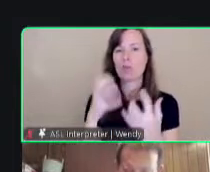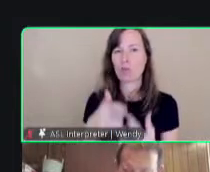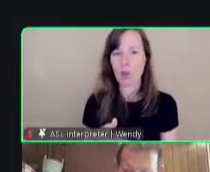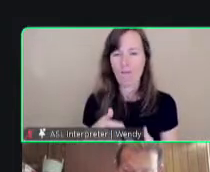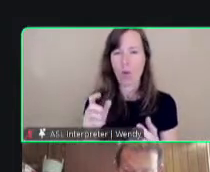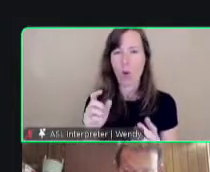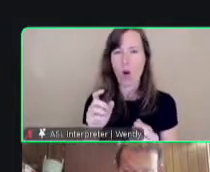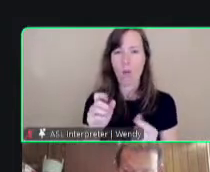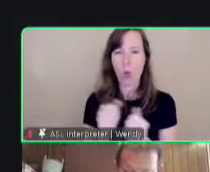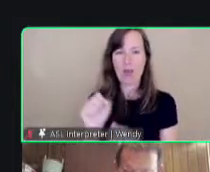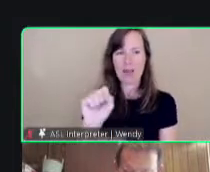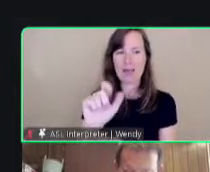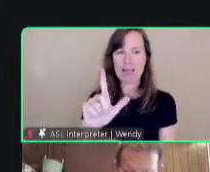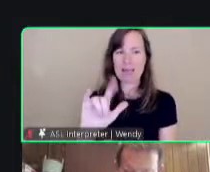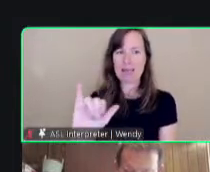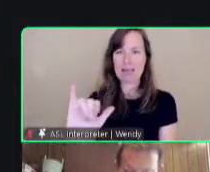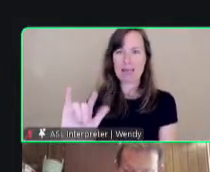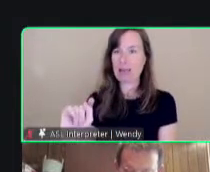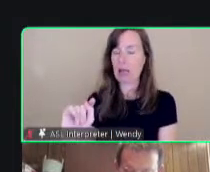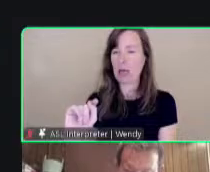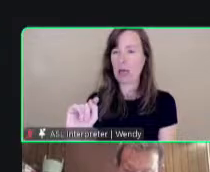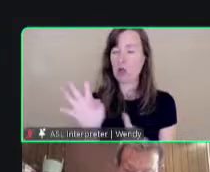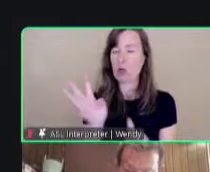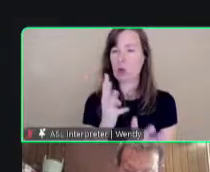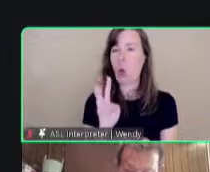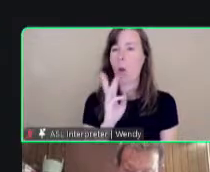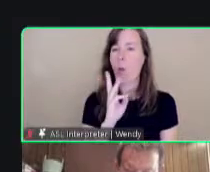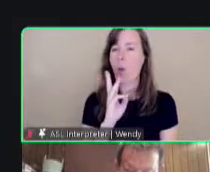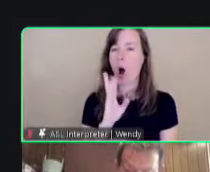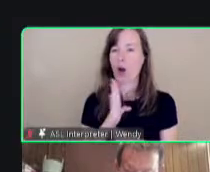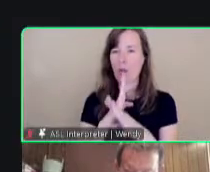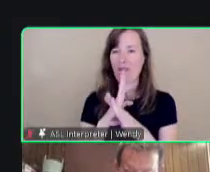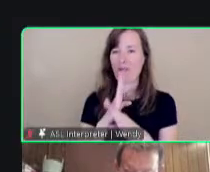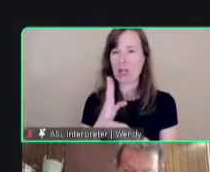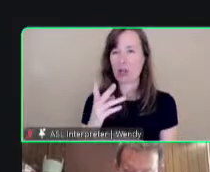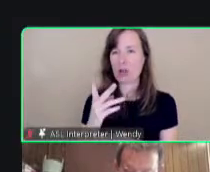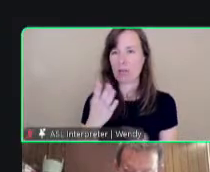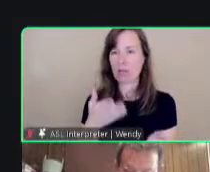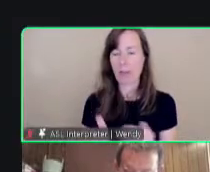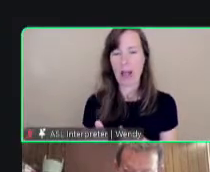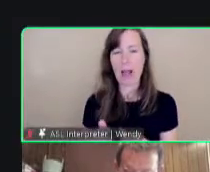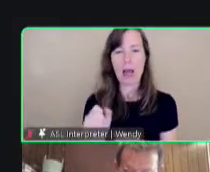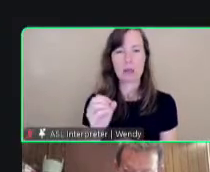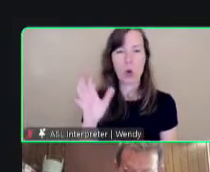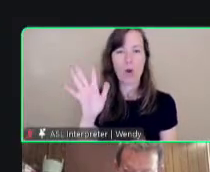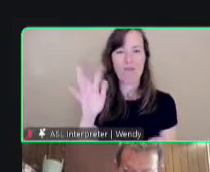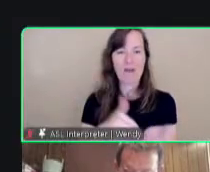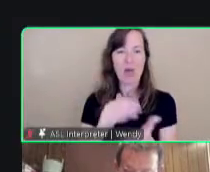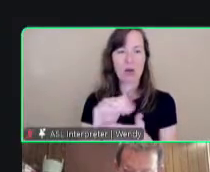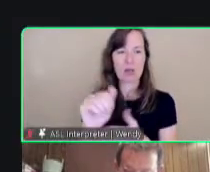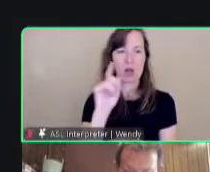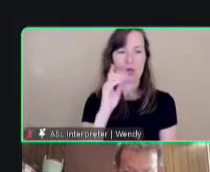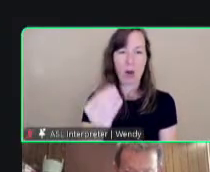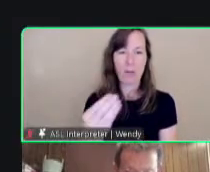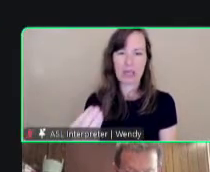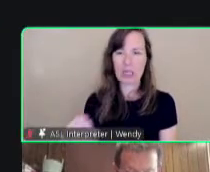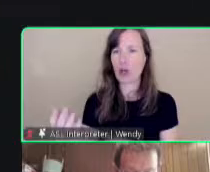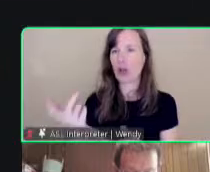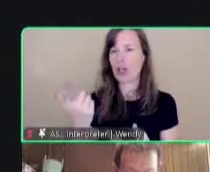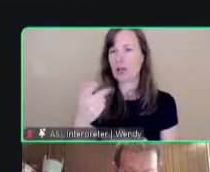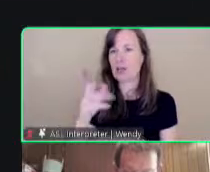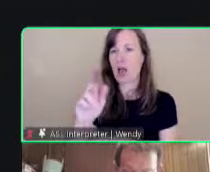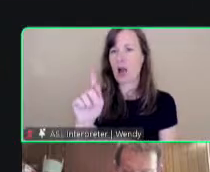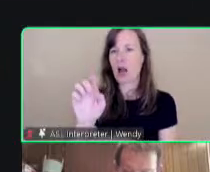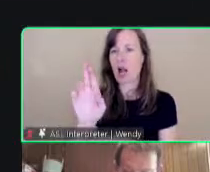stormwater pollution plan, prevention plan. And so $5,000 for materials such as gutter buddies and other things